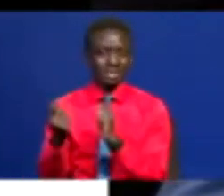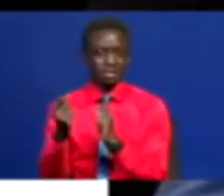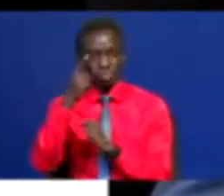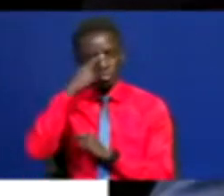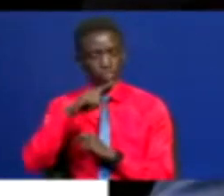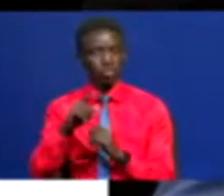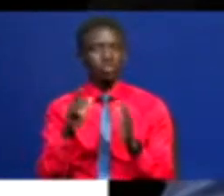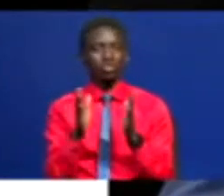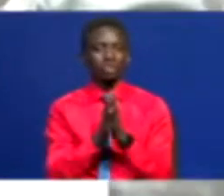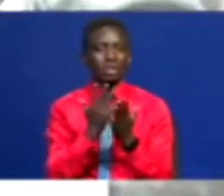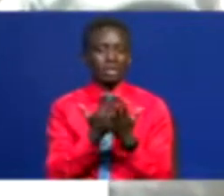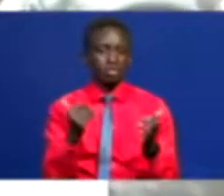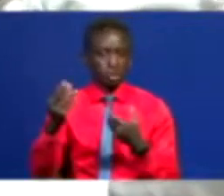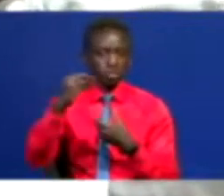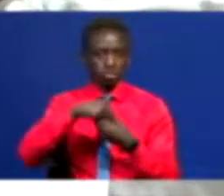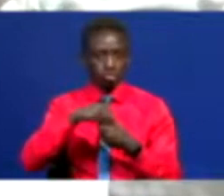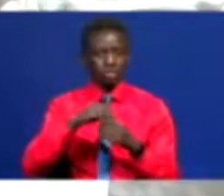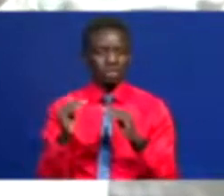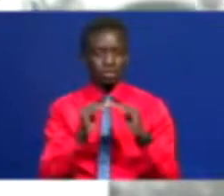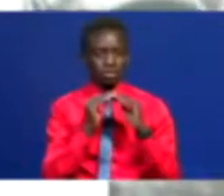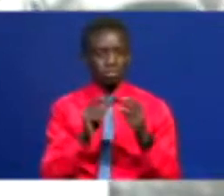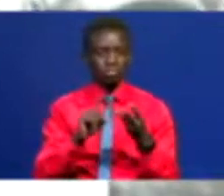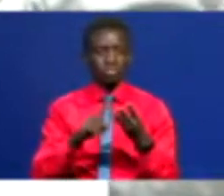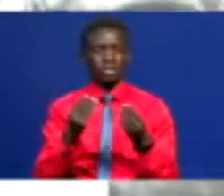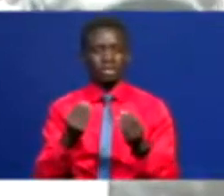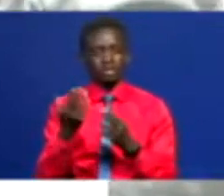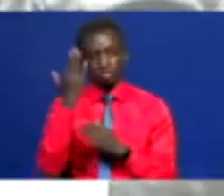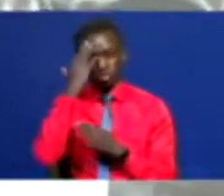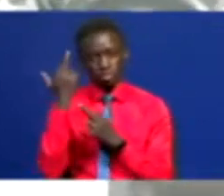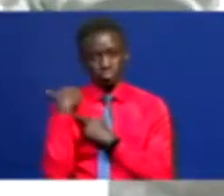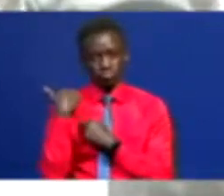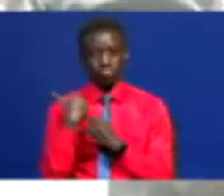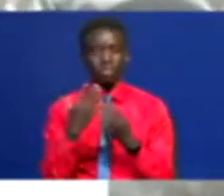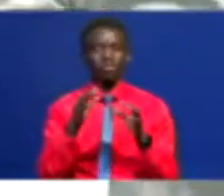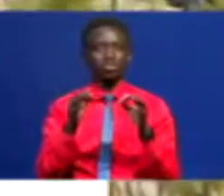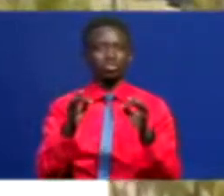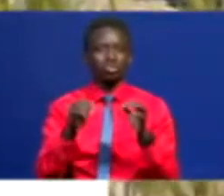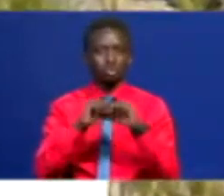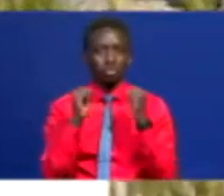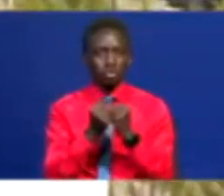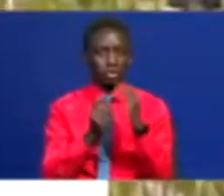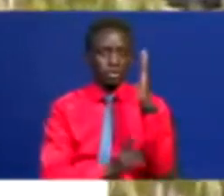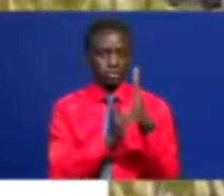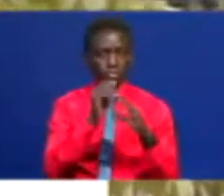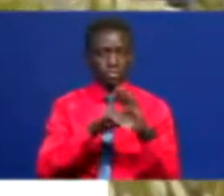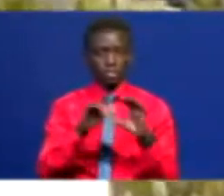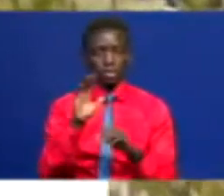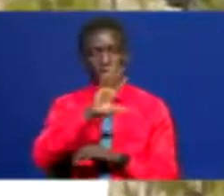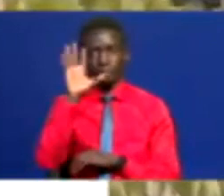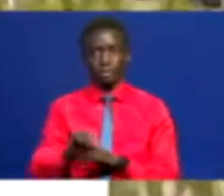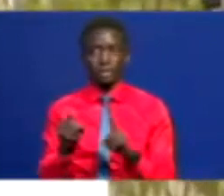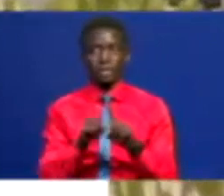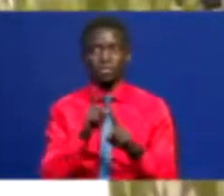inclusive, equitable, accountable, and contribute to socio-economic development in Africa. Such solutions, he